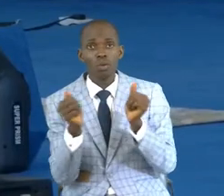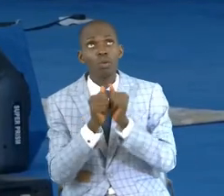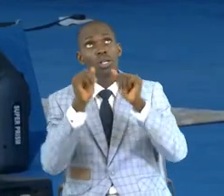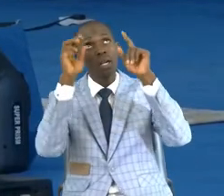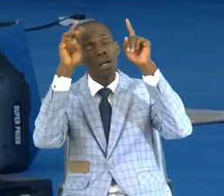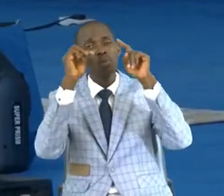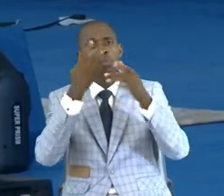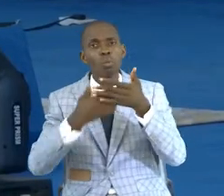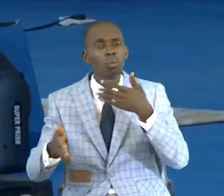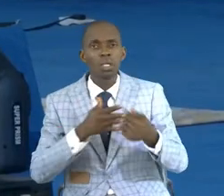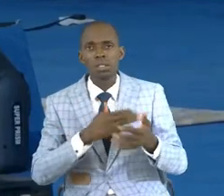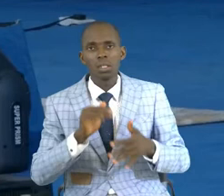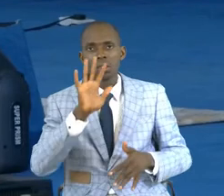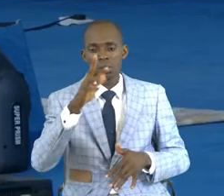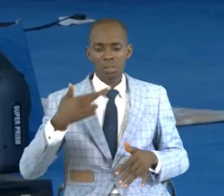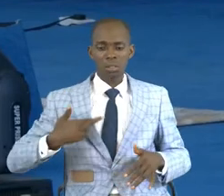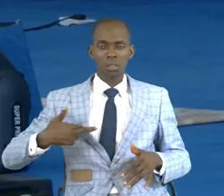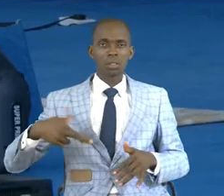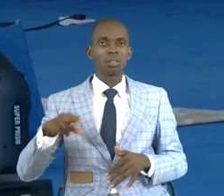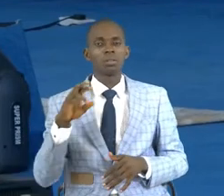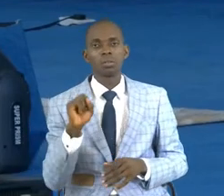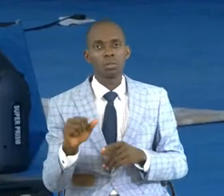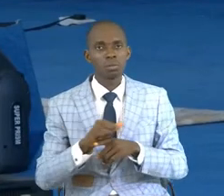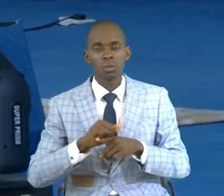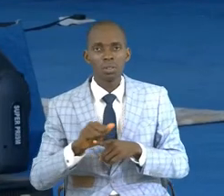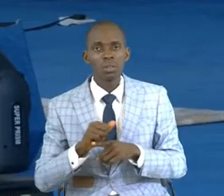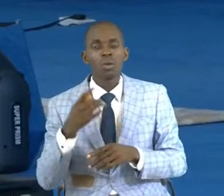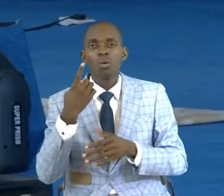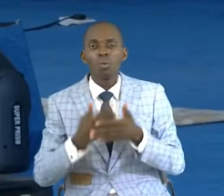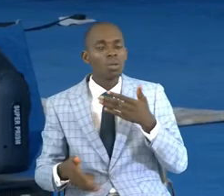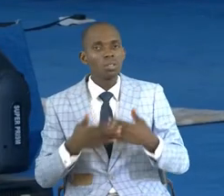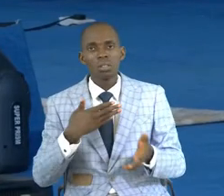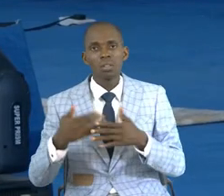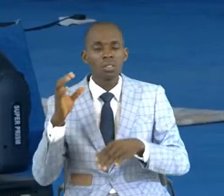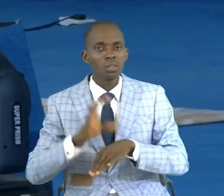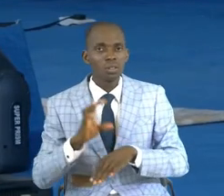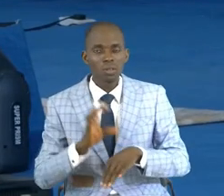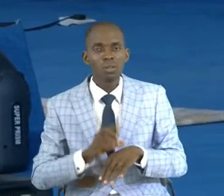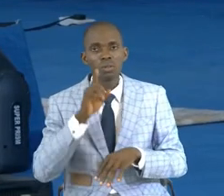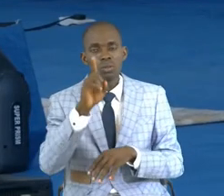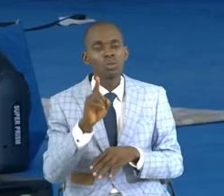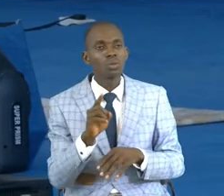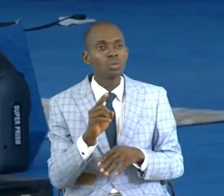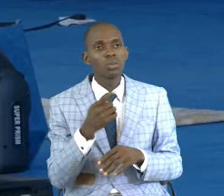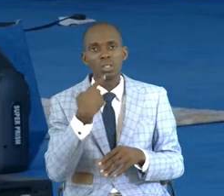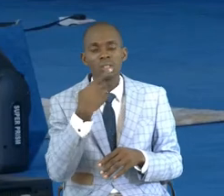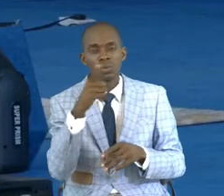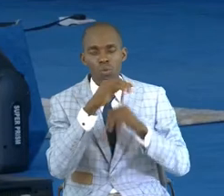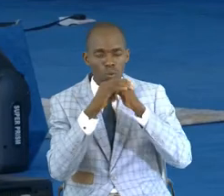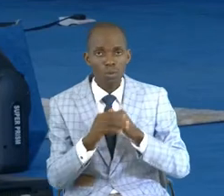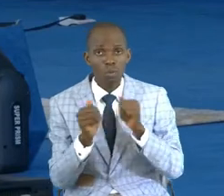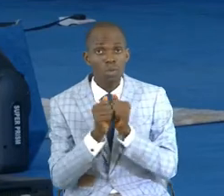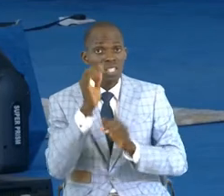we claim, whatever church we identify with, if we're not dead with